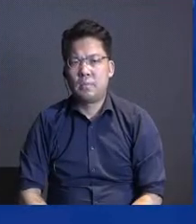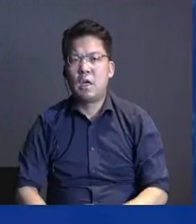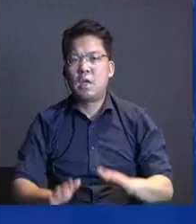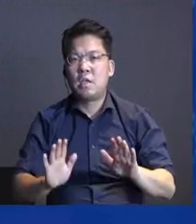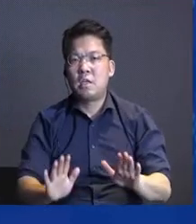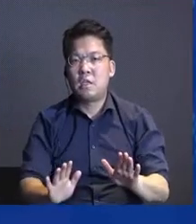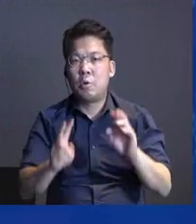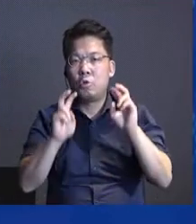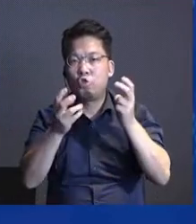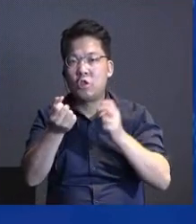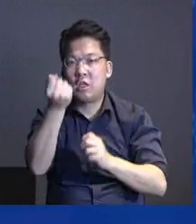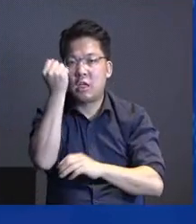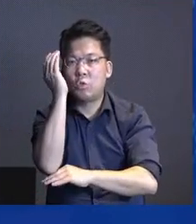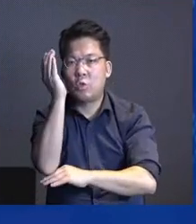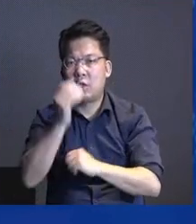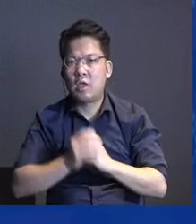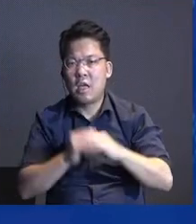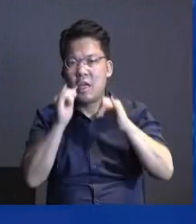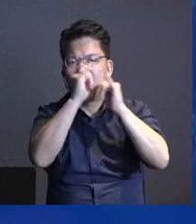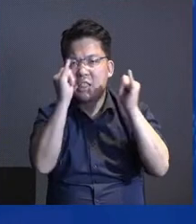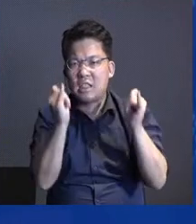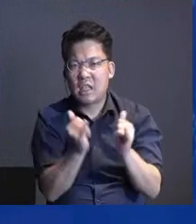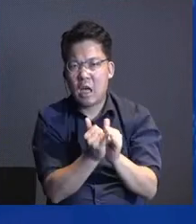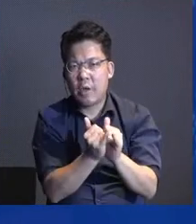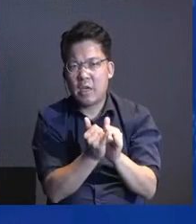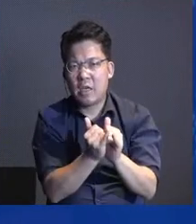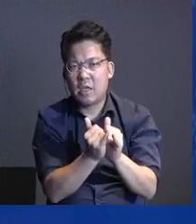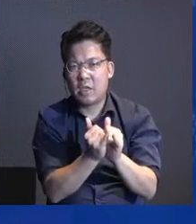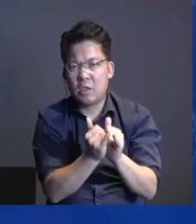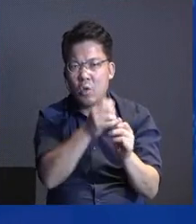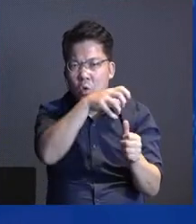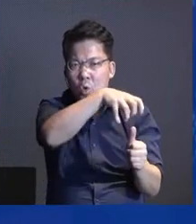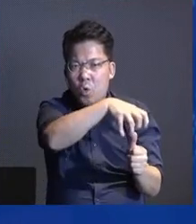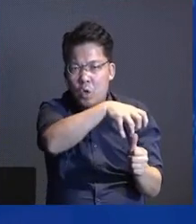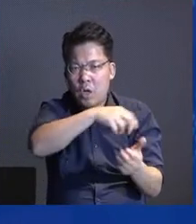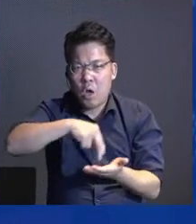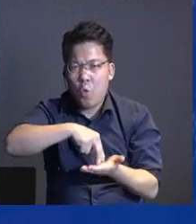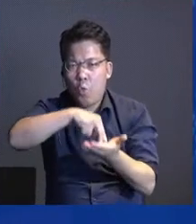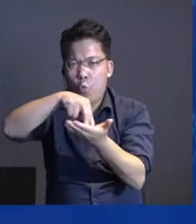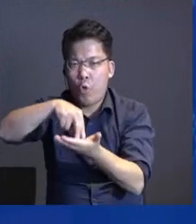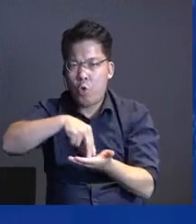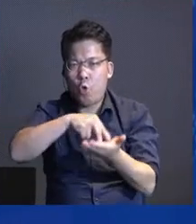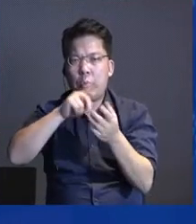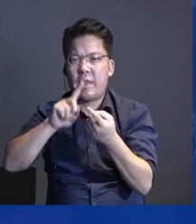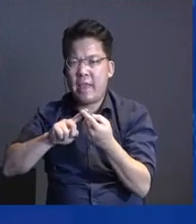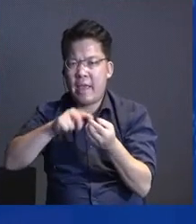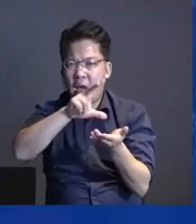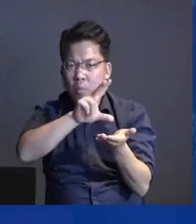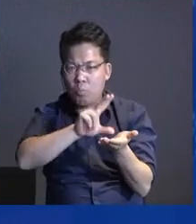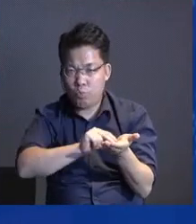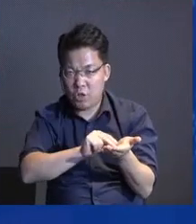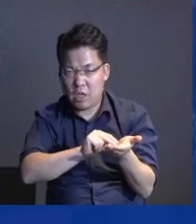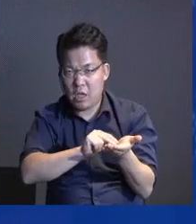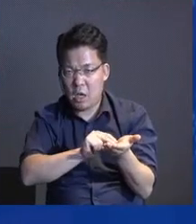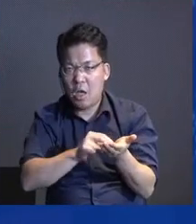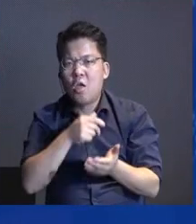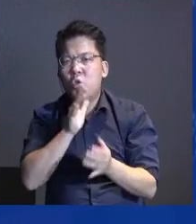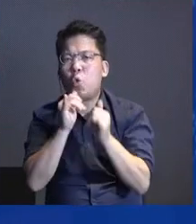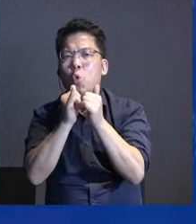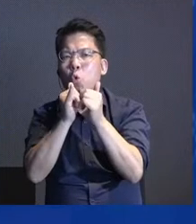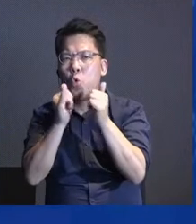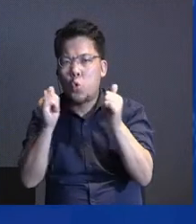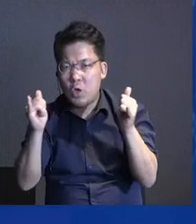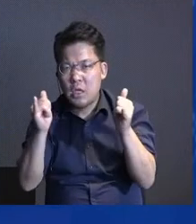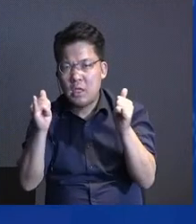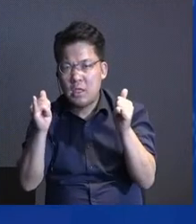And in responding to this issue, I will share our project, Older